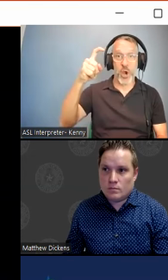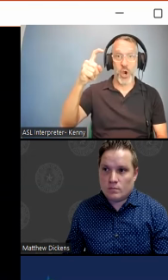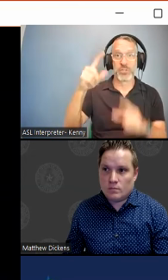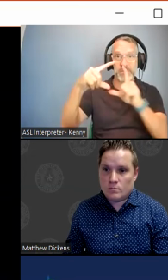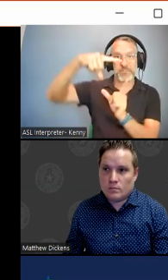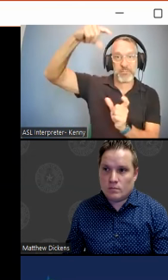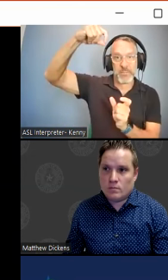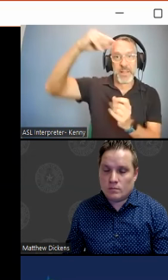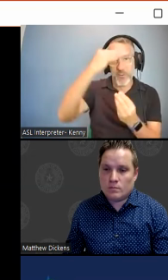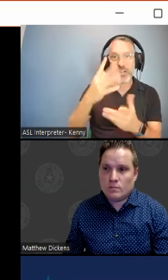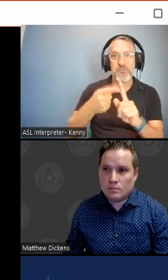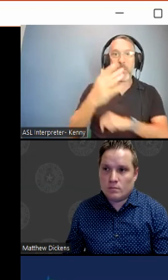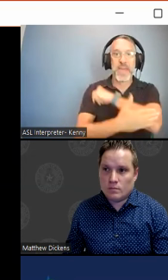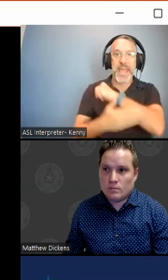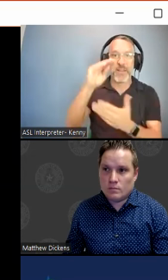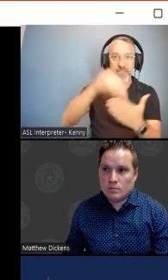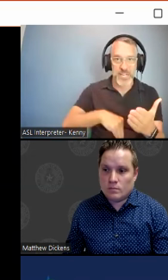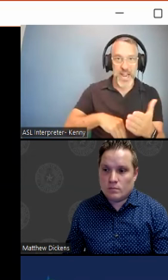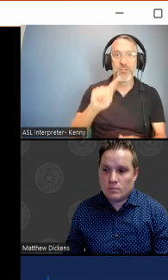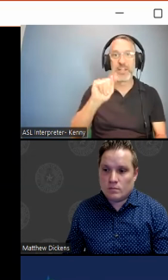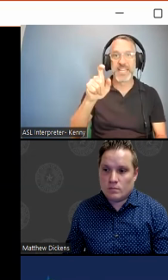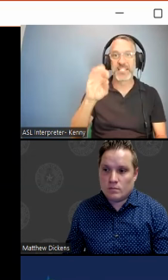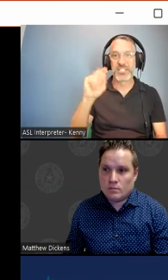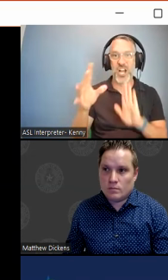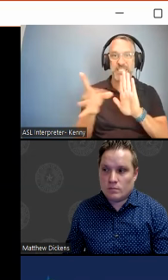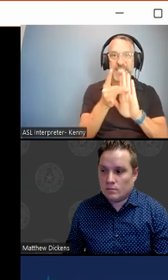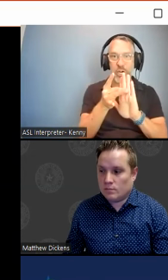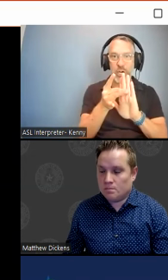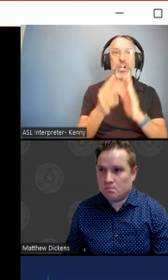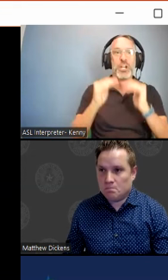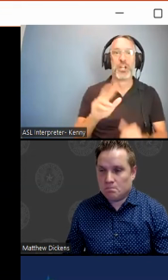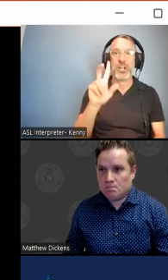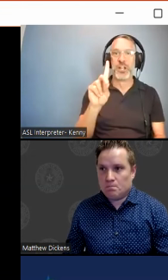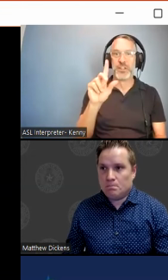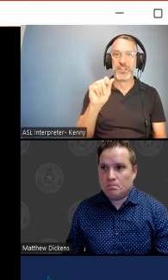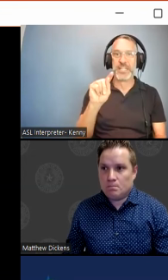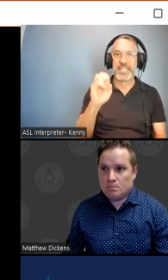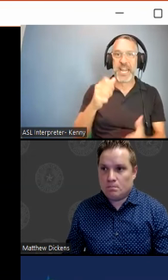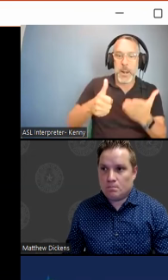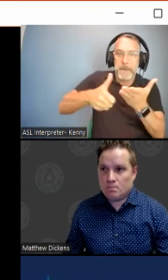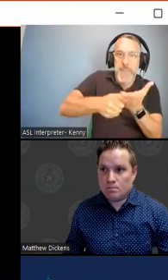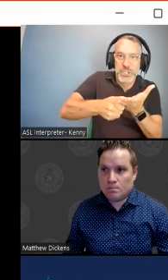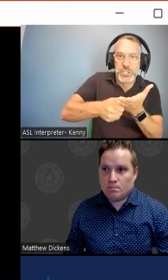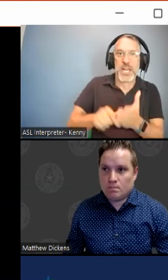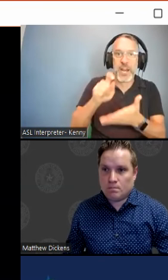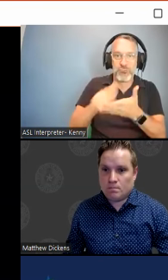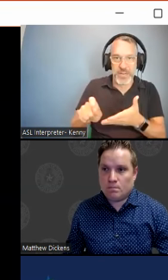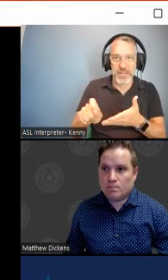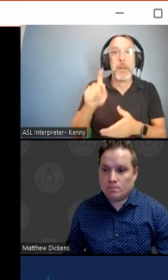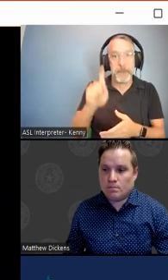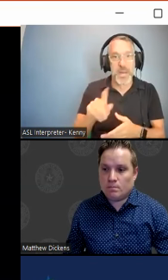the county filled out. They're going to have that TxDOT sticker. They're going to have the date punched and the date written, and those